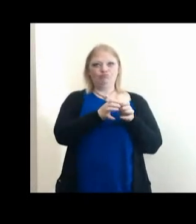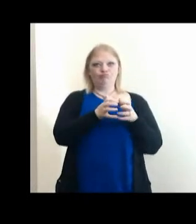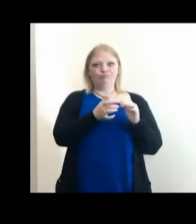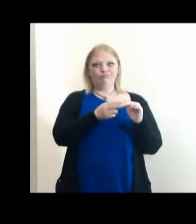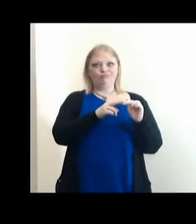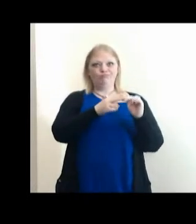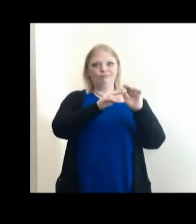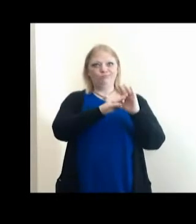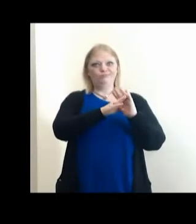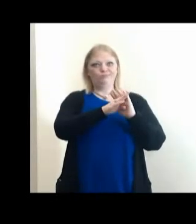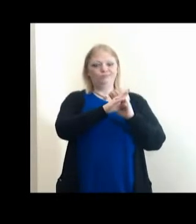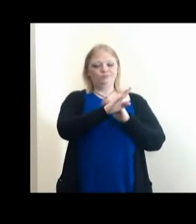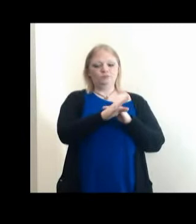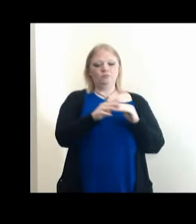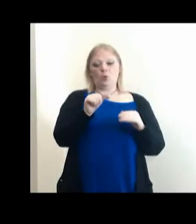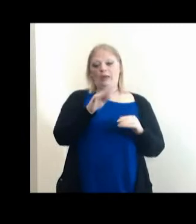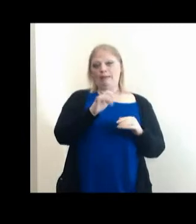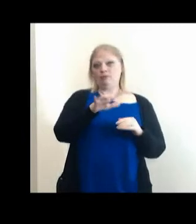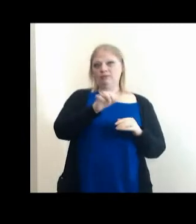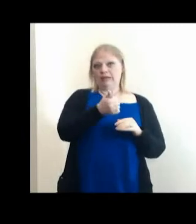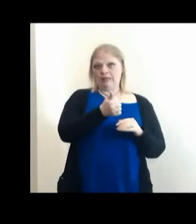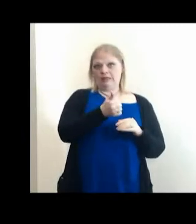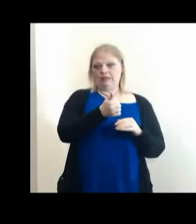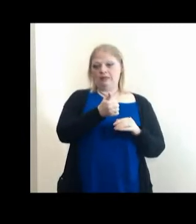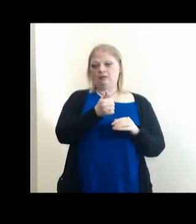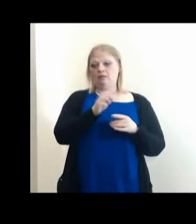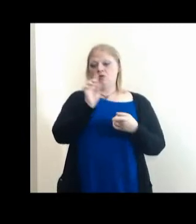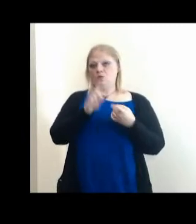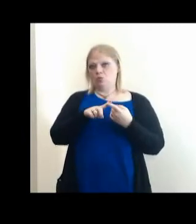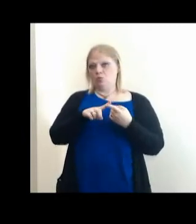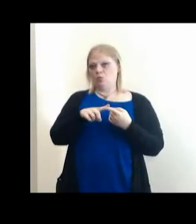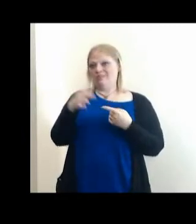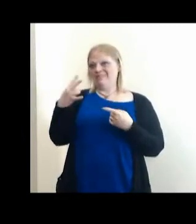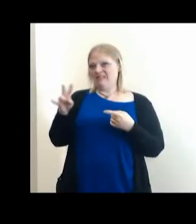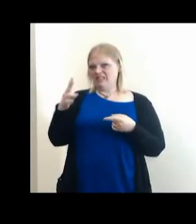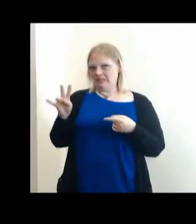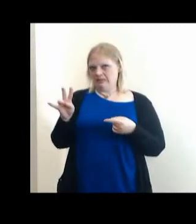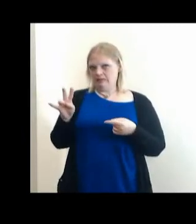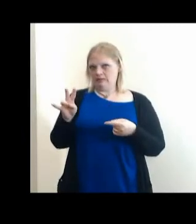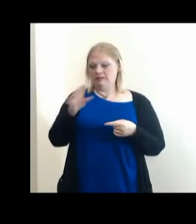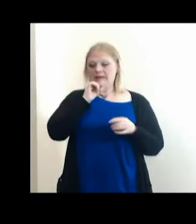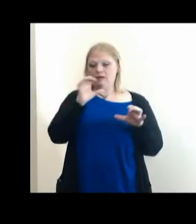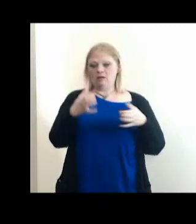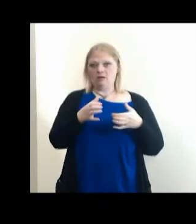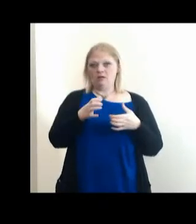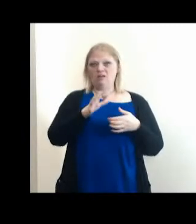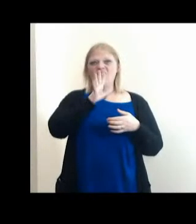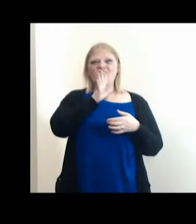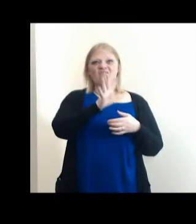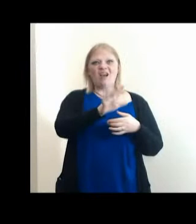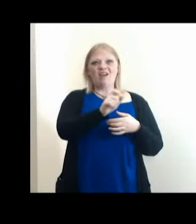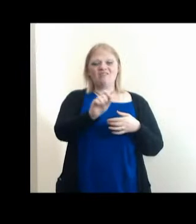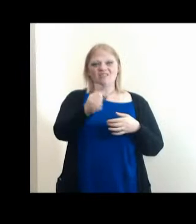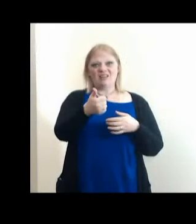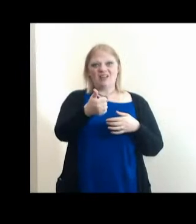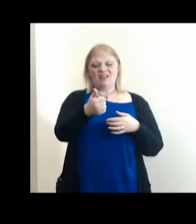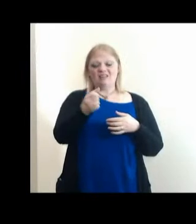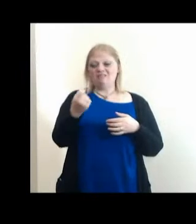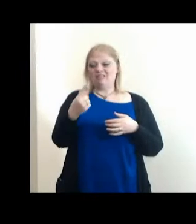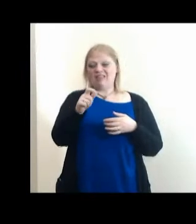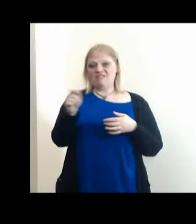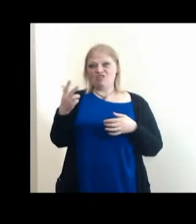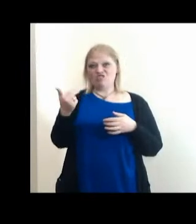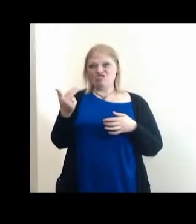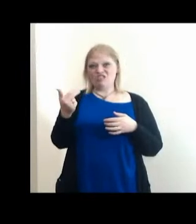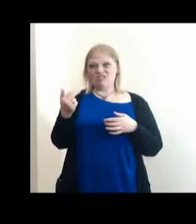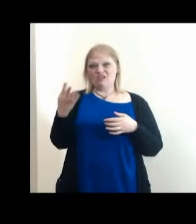week ending April 10th to the week ending April 17th, was the age category of 5 to 10, 11 to